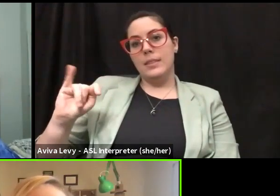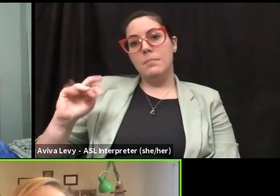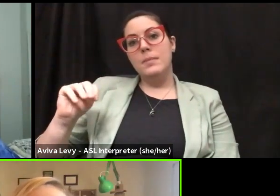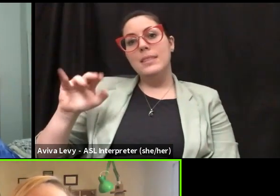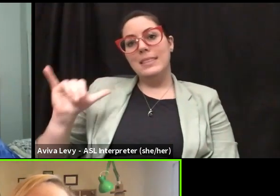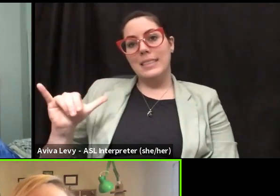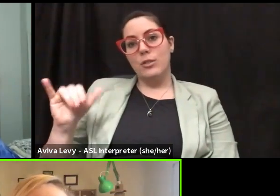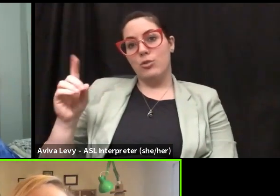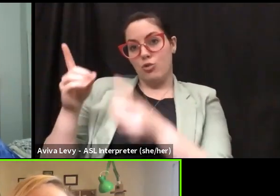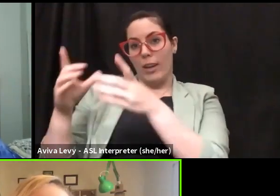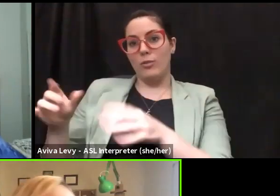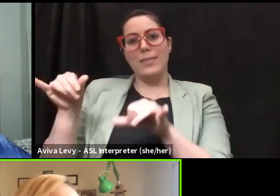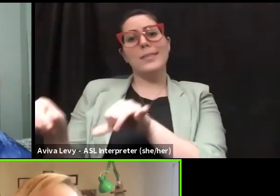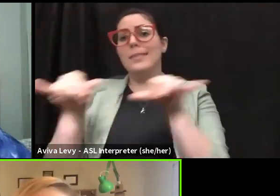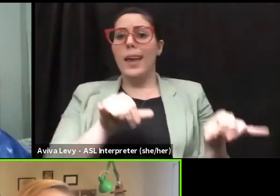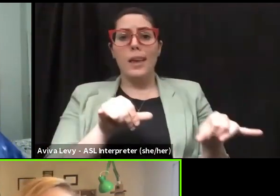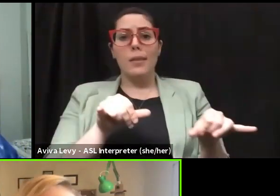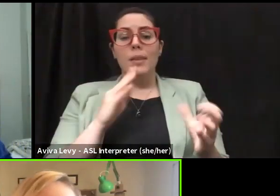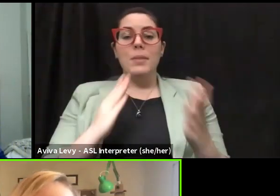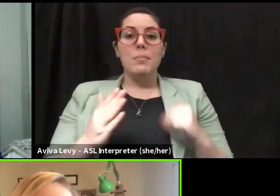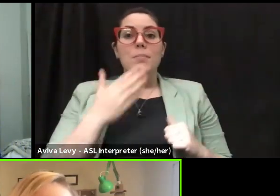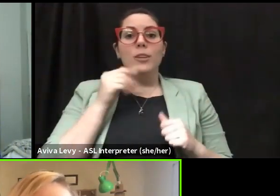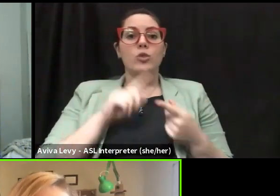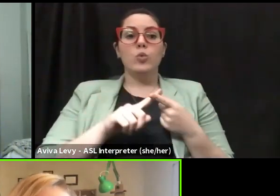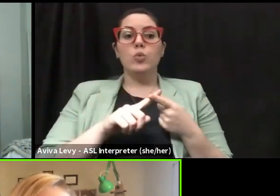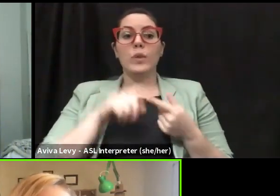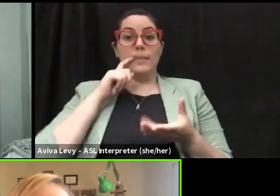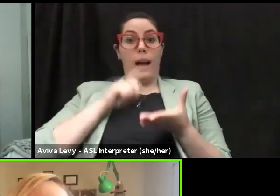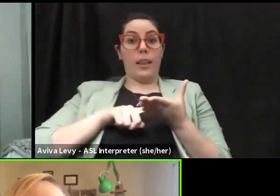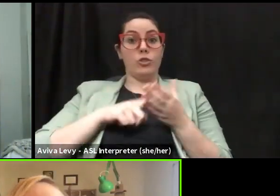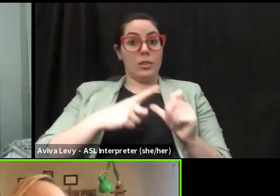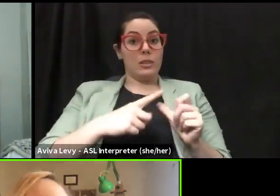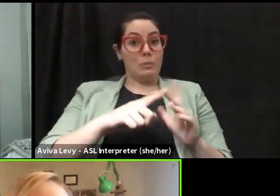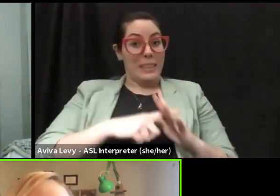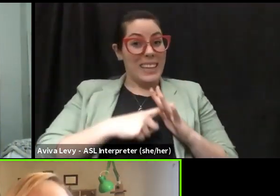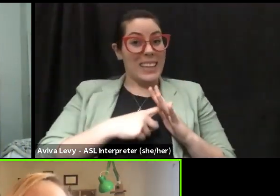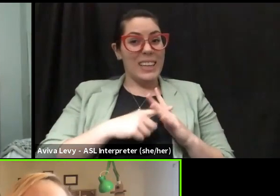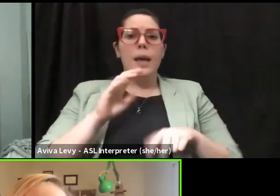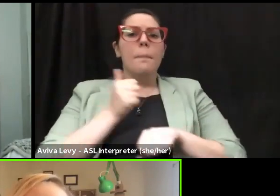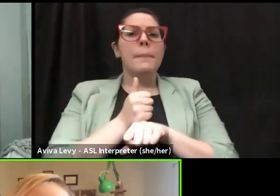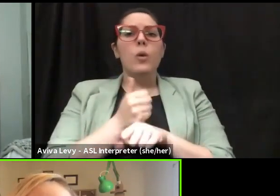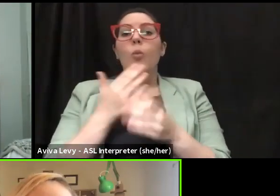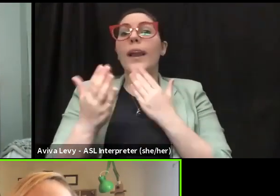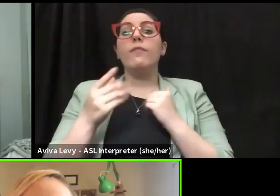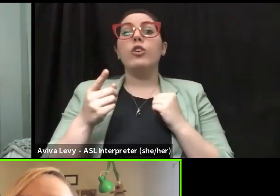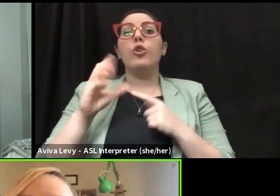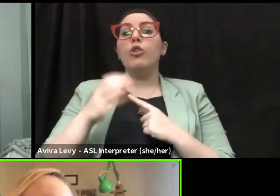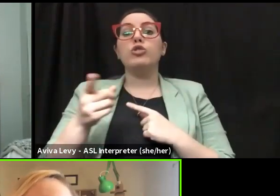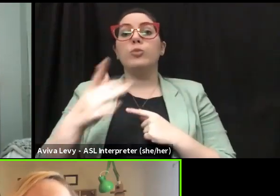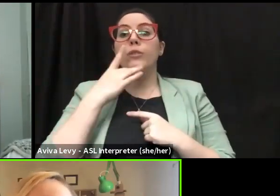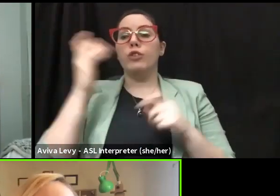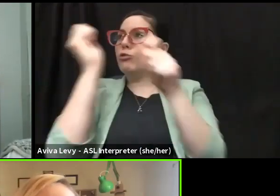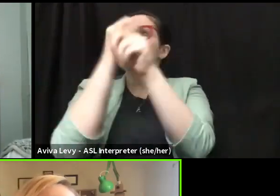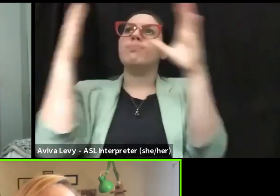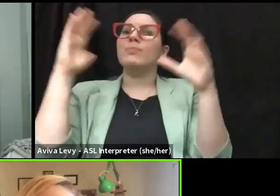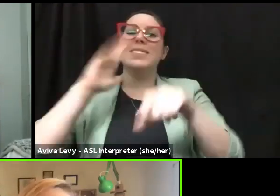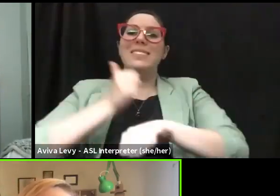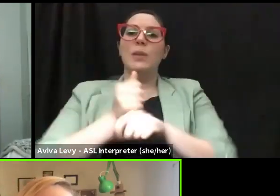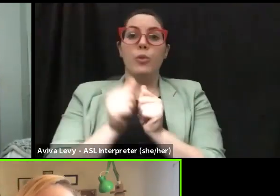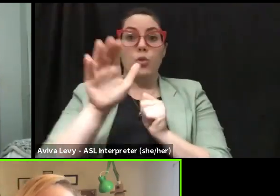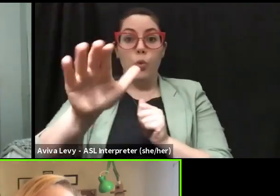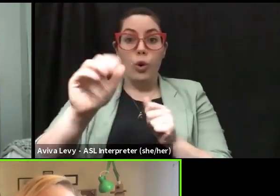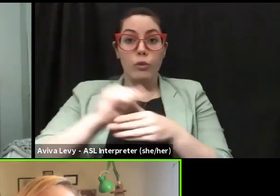that and practice naming at the beginning based on like the culture you want to create in your rehearsal room. Name the actors are